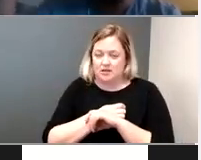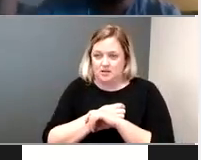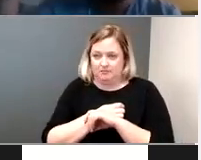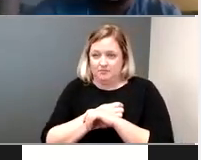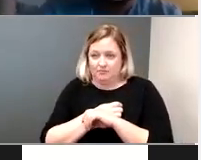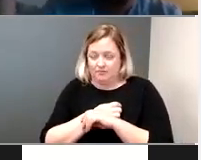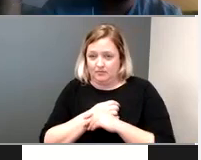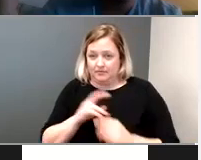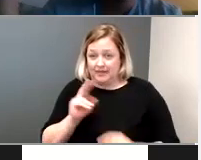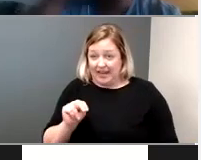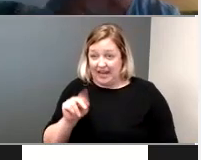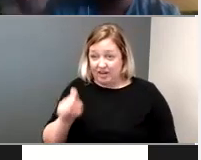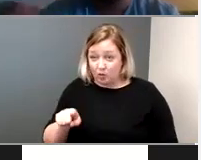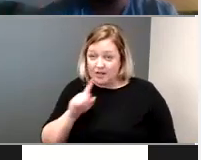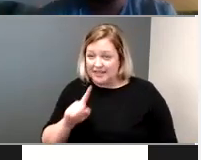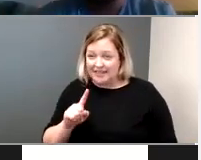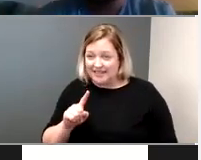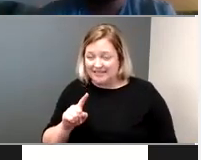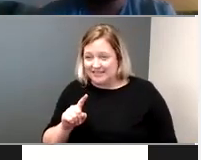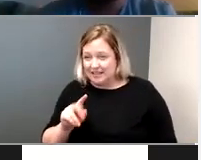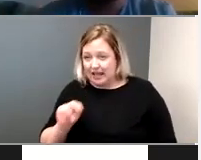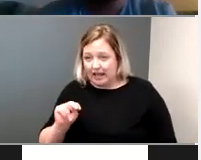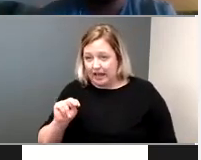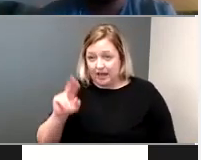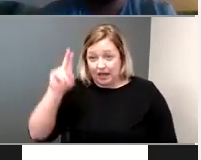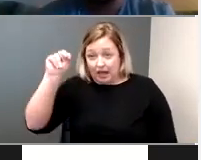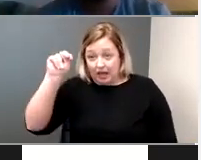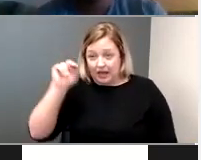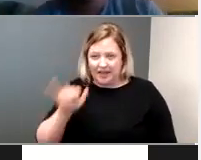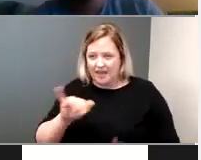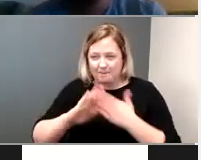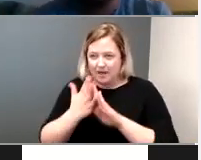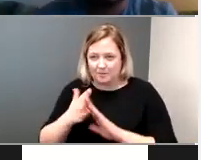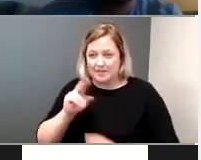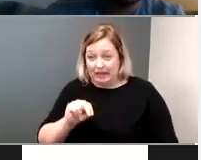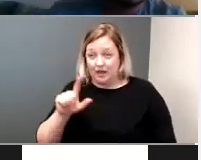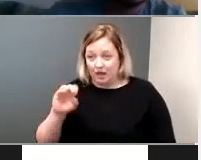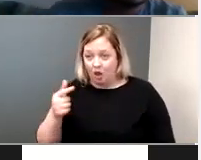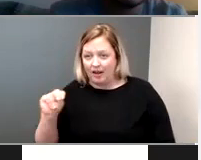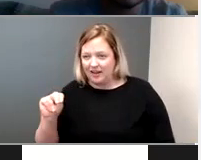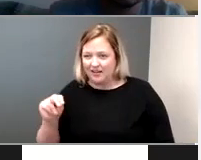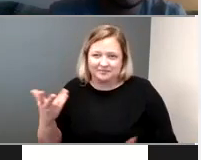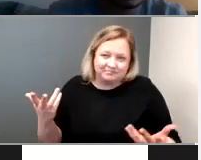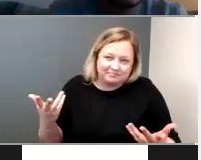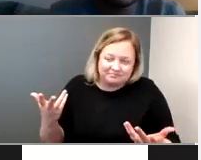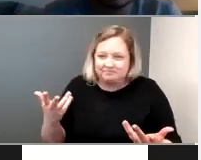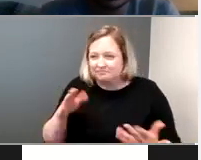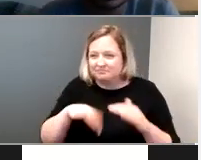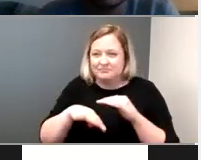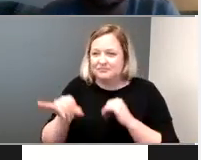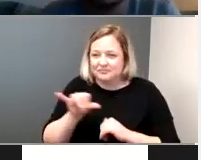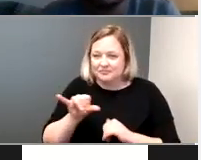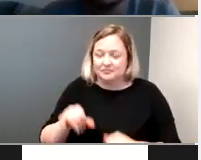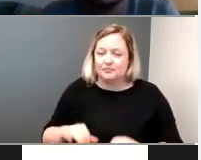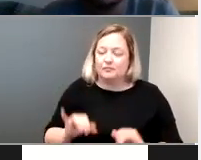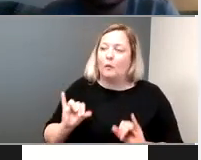of n, and that basically becomes n log n. I gotcha. Right? Thank you. Thank you. Any other